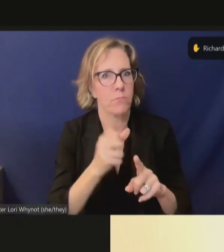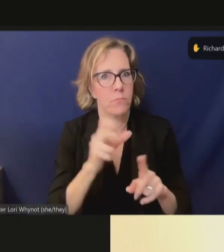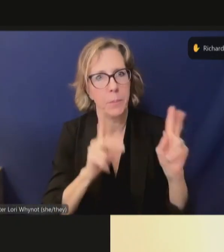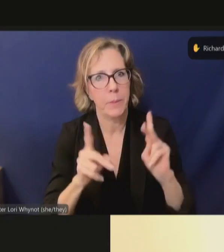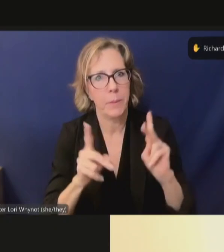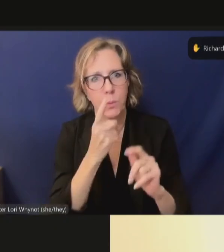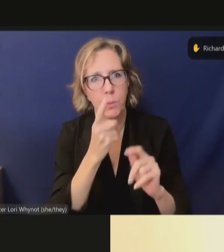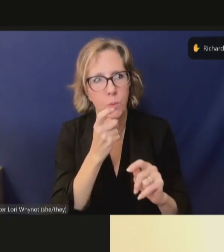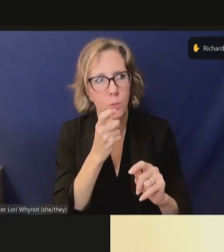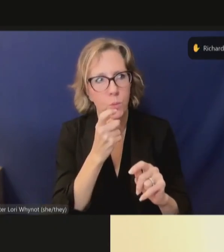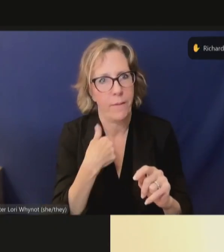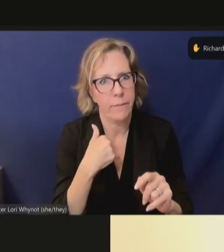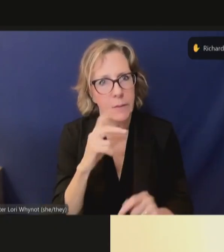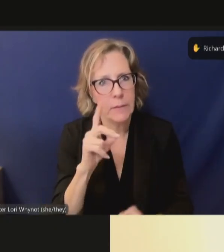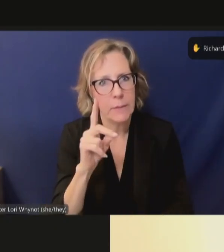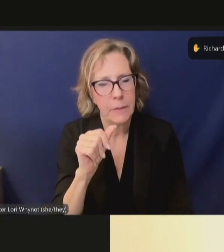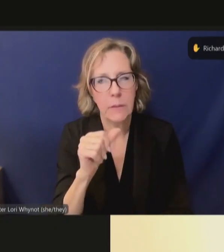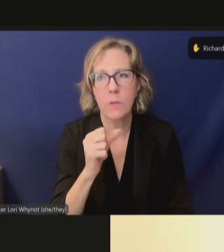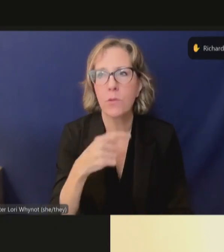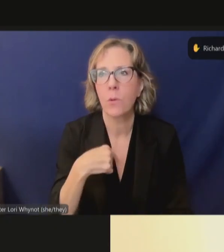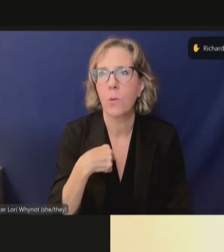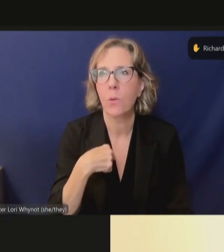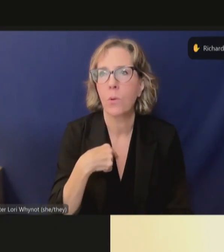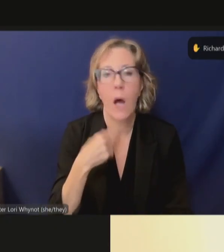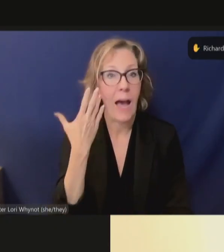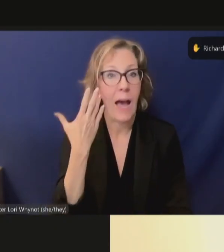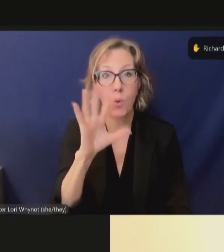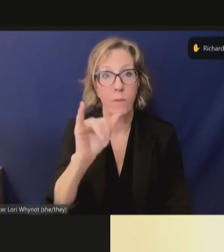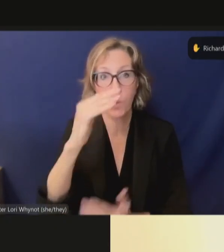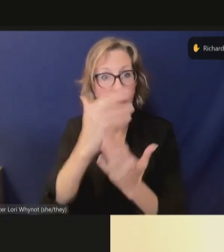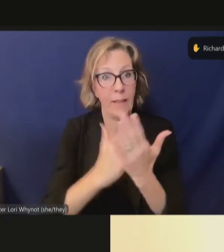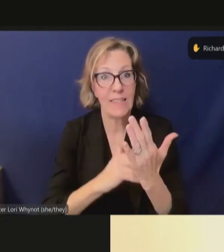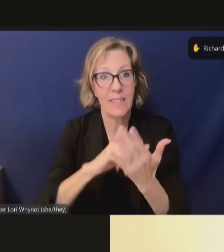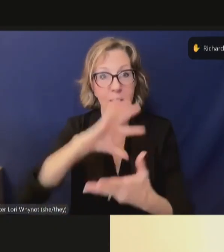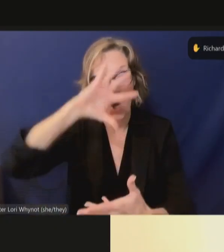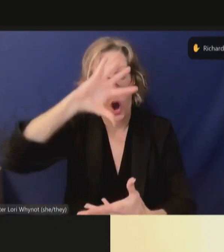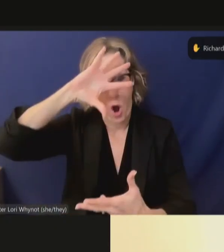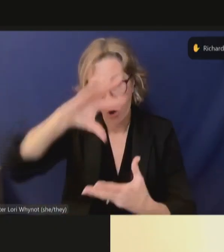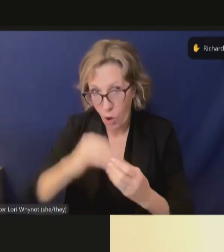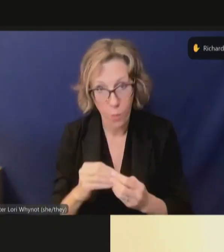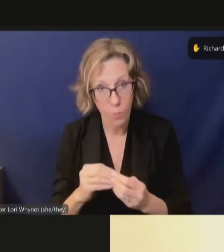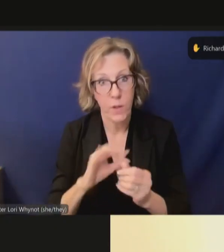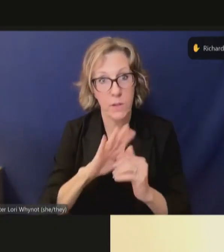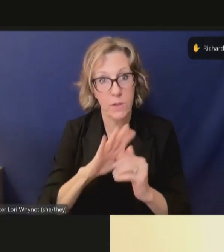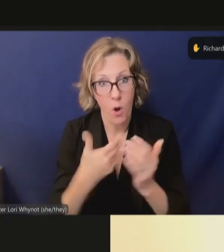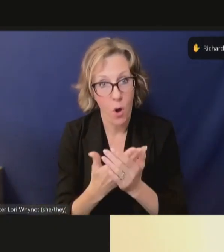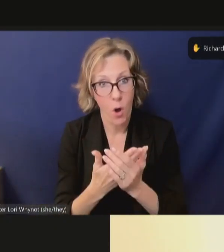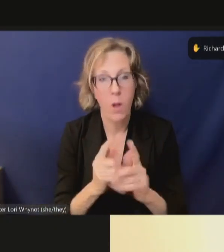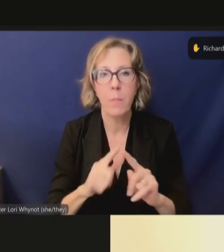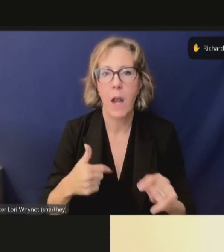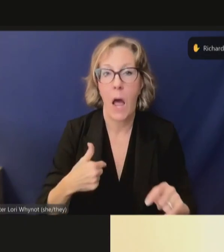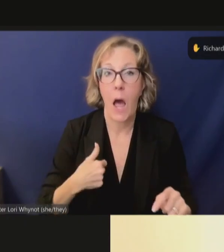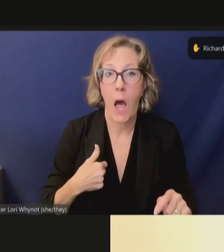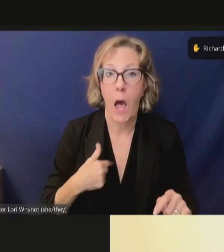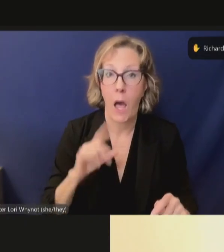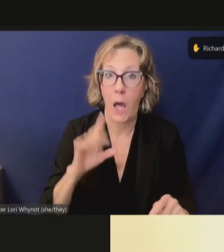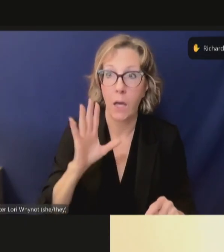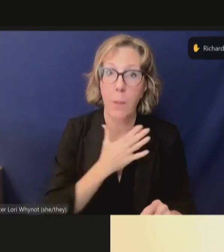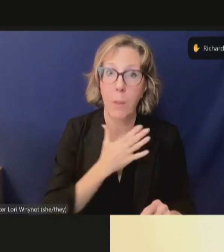I don't know whether it's totally comprehensive or not, but I, for one, would ask you to circulate